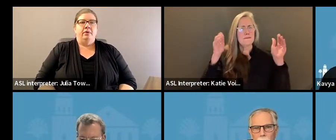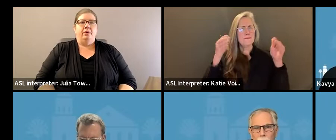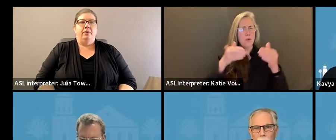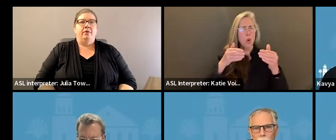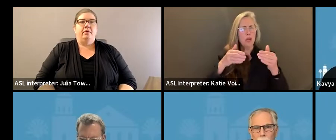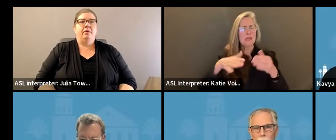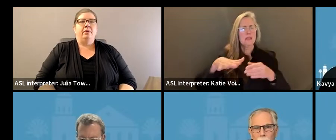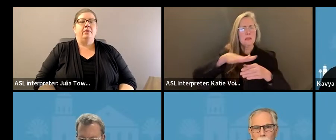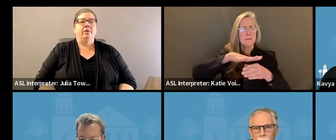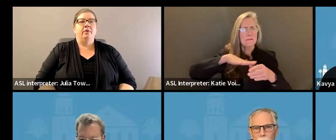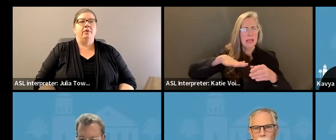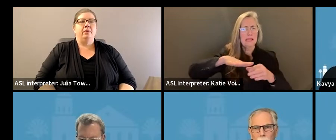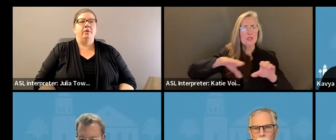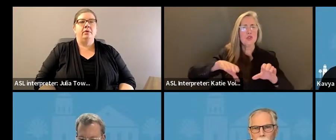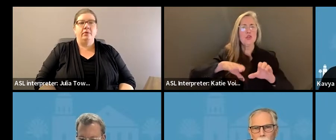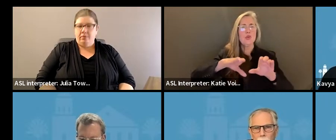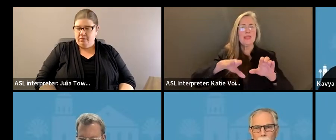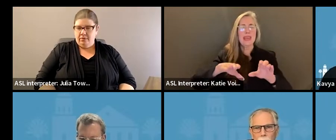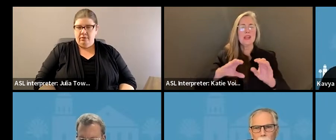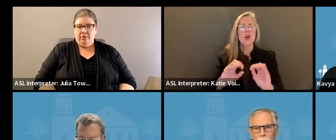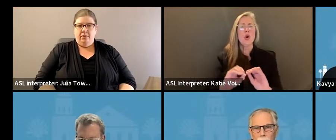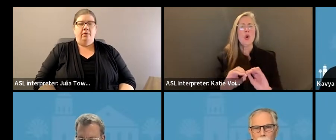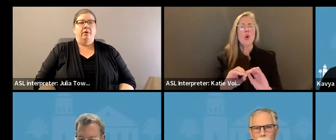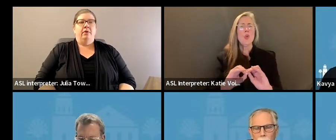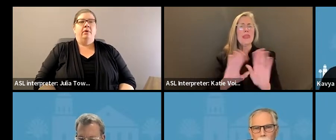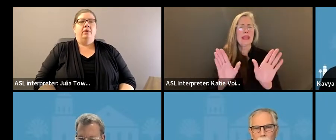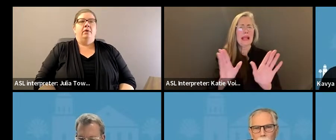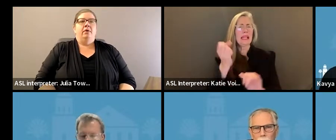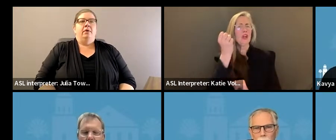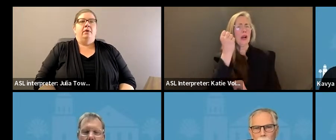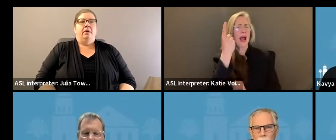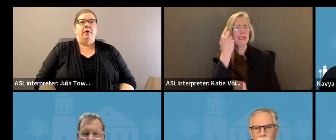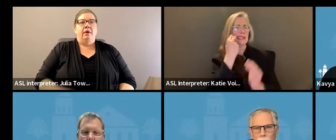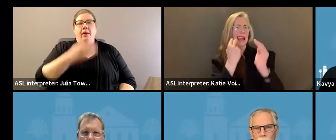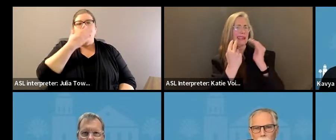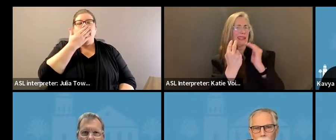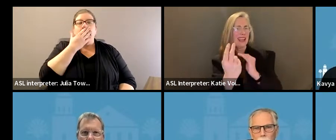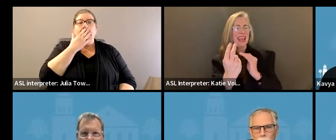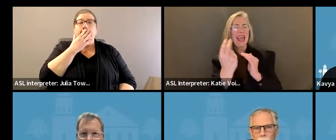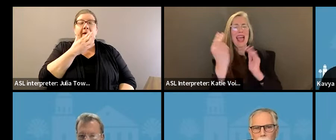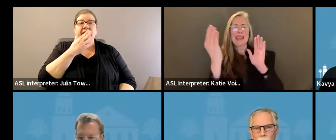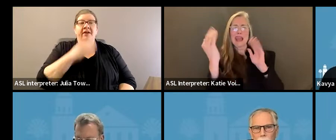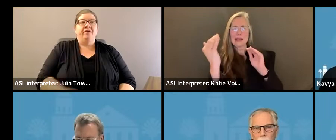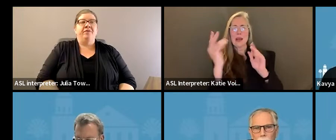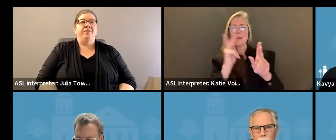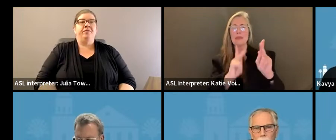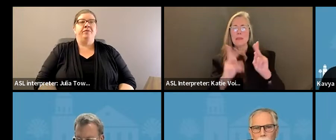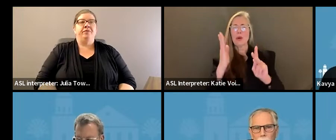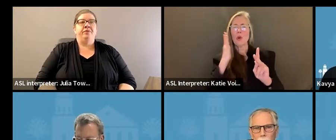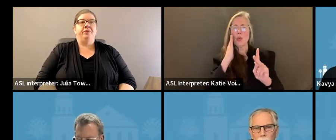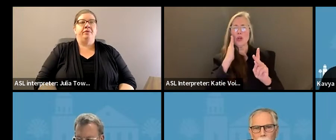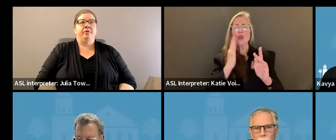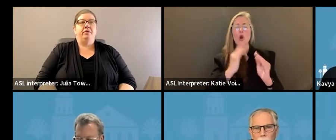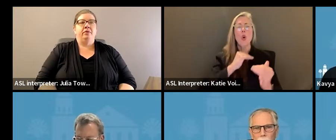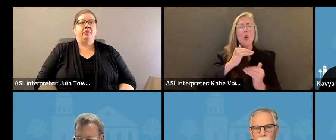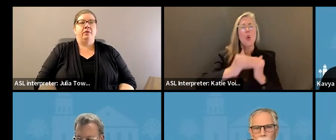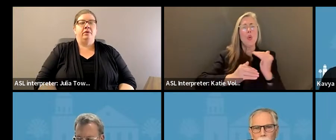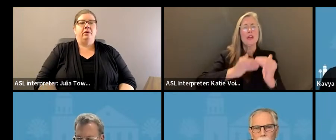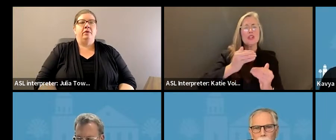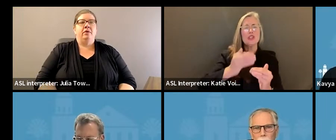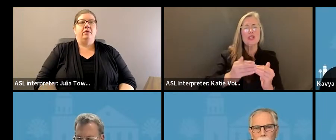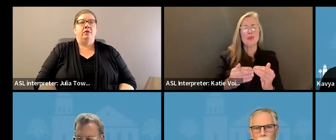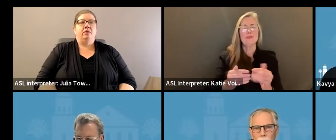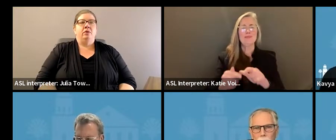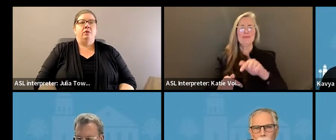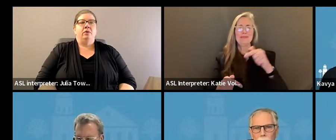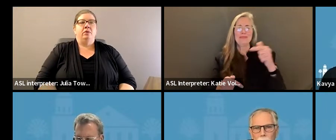get those clear intentions and expectations, and people will know how to go through it. And the last thing I would want to say,